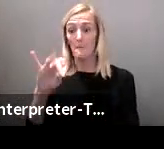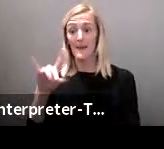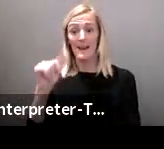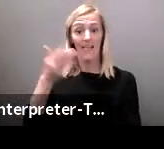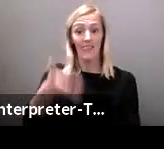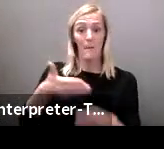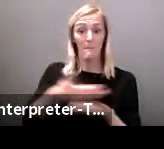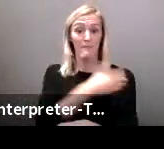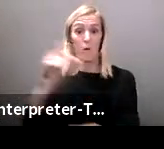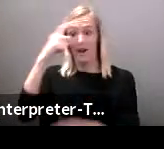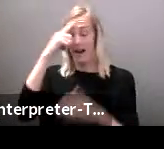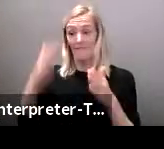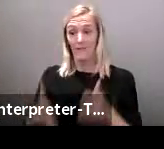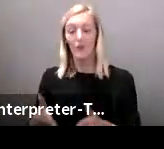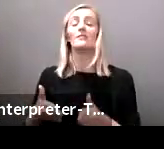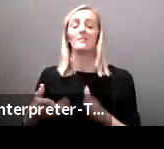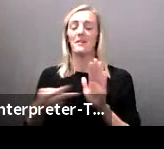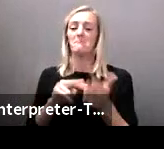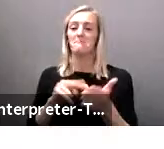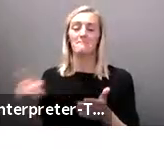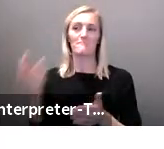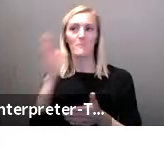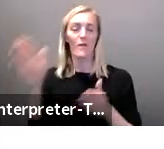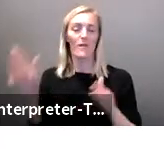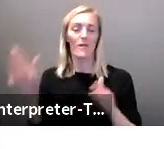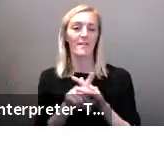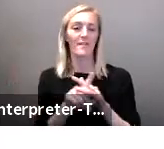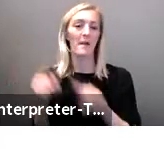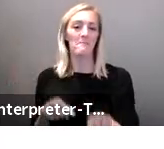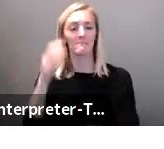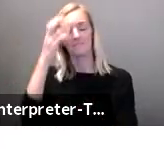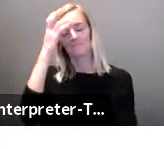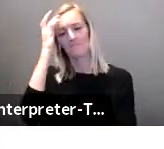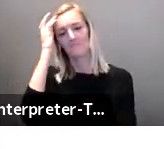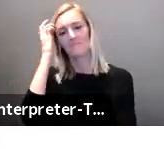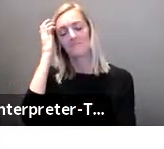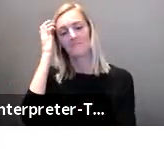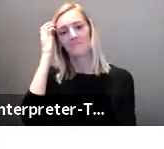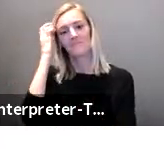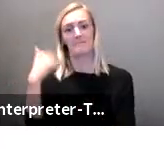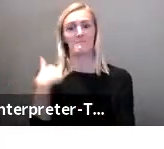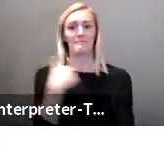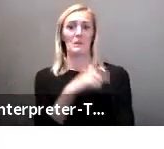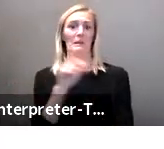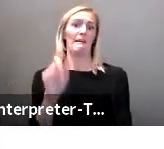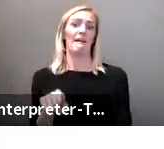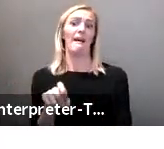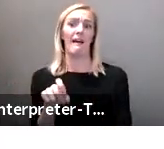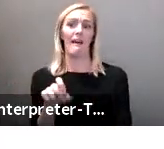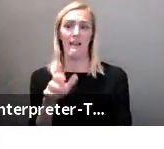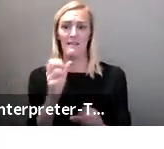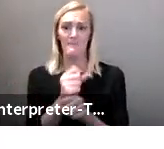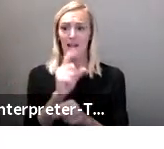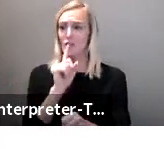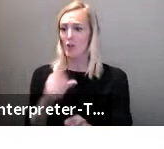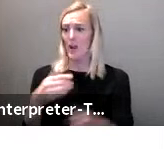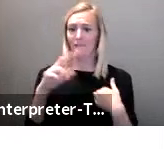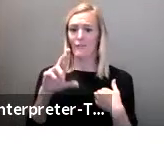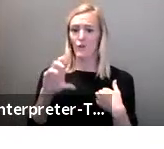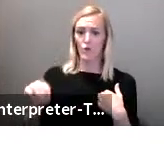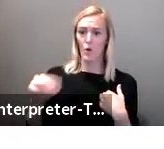was there. Mm-hmm. We had to make room for her because they were all trying to get in front